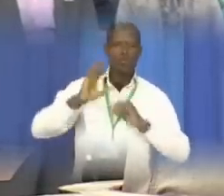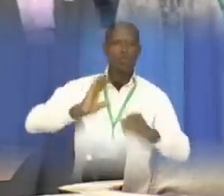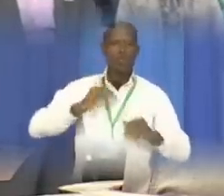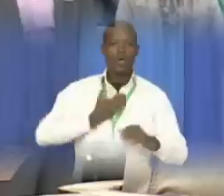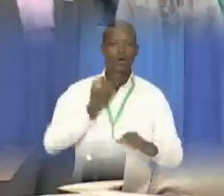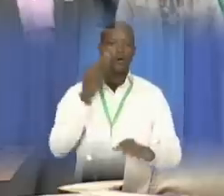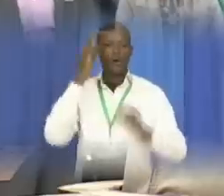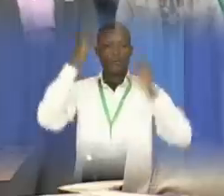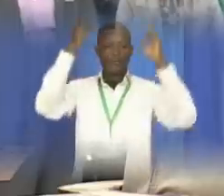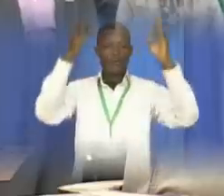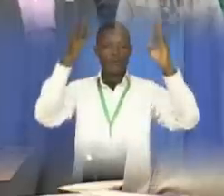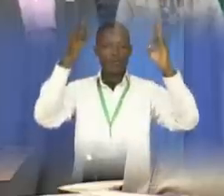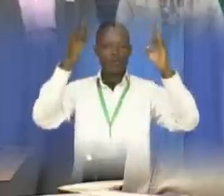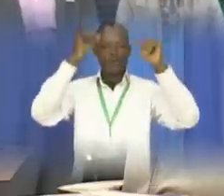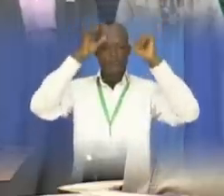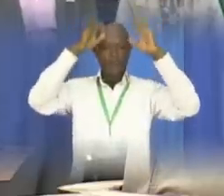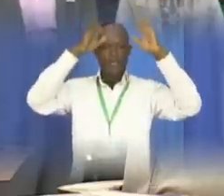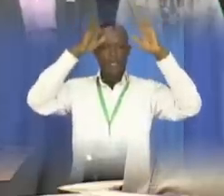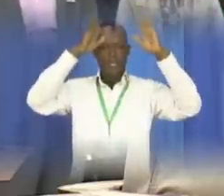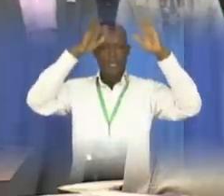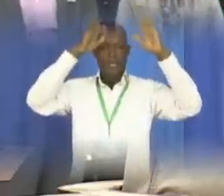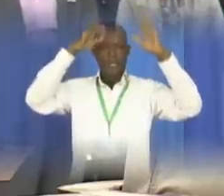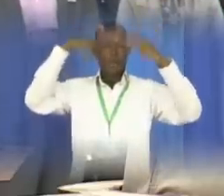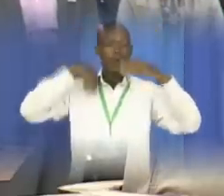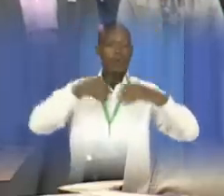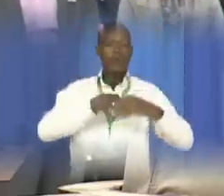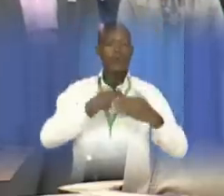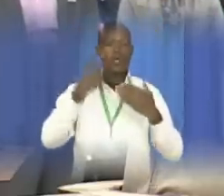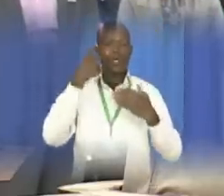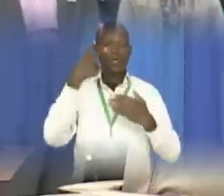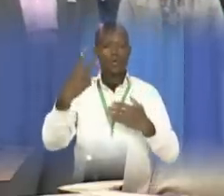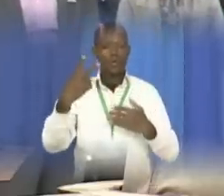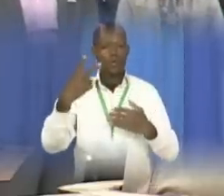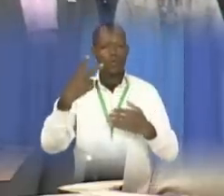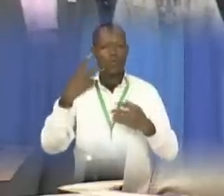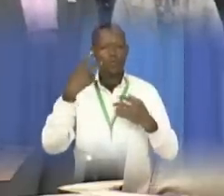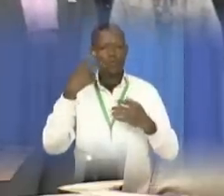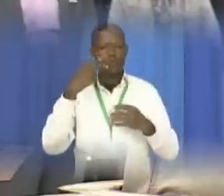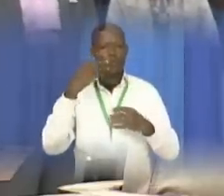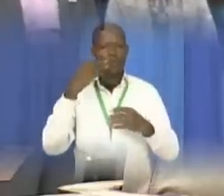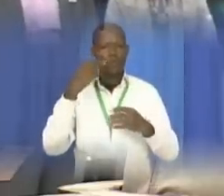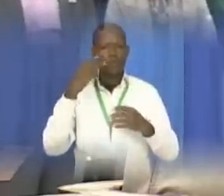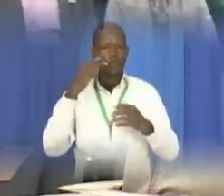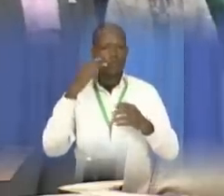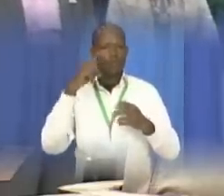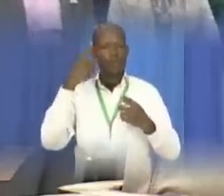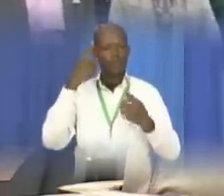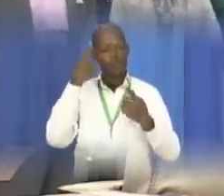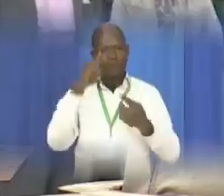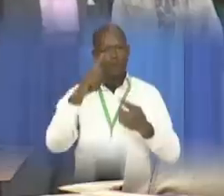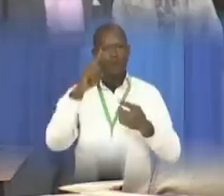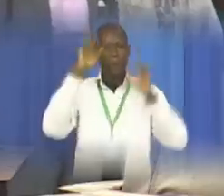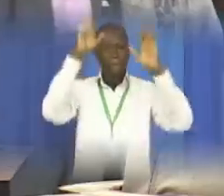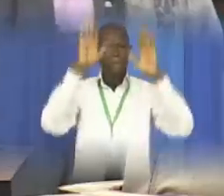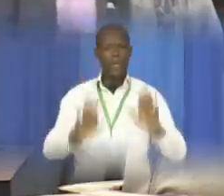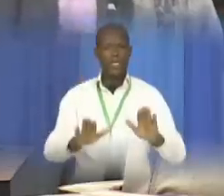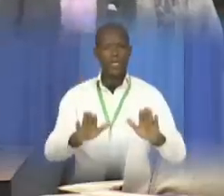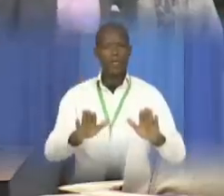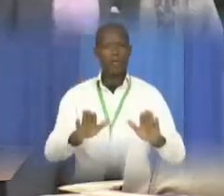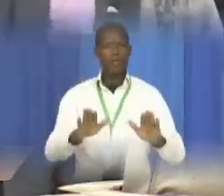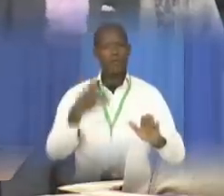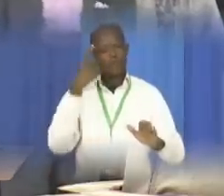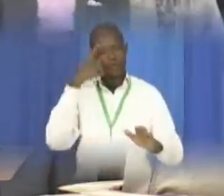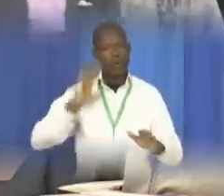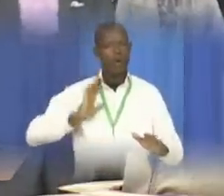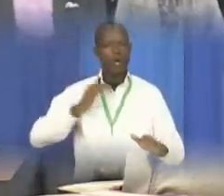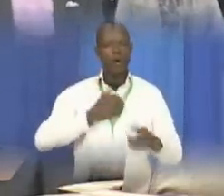Father, we look forward to miracles for our friends, and we look forward to wonders for